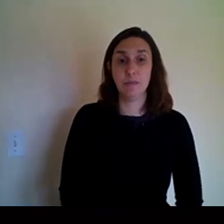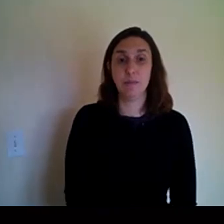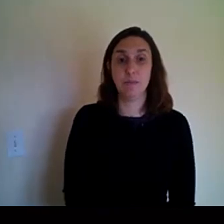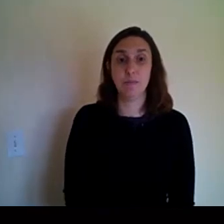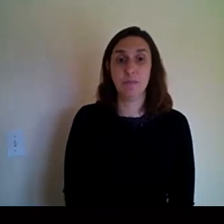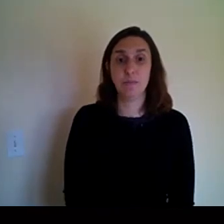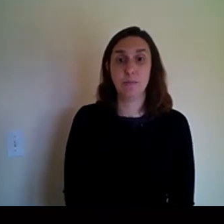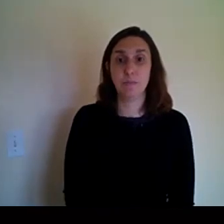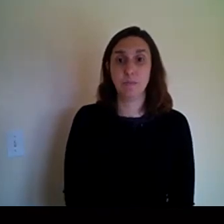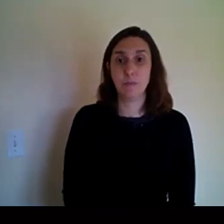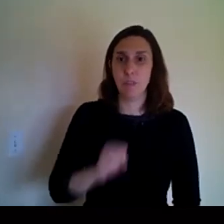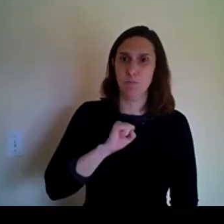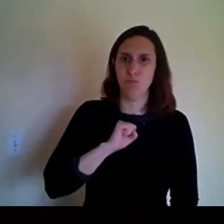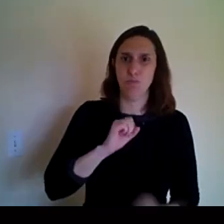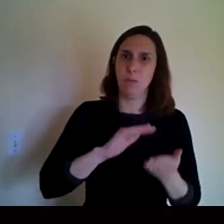pardon me,